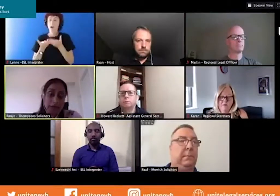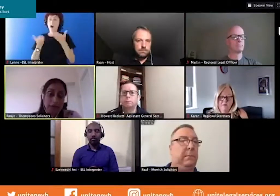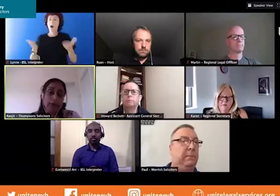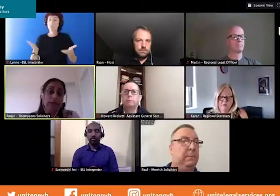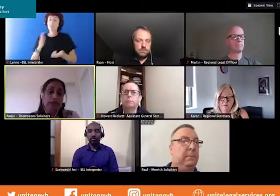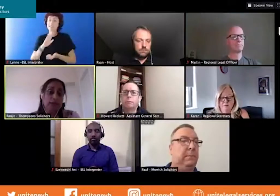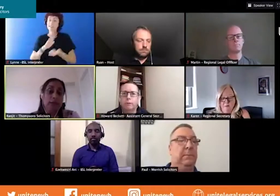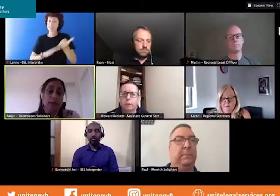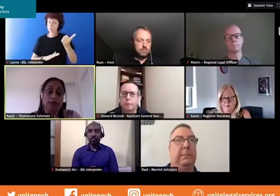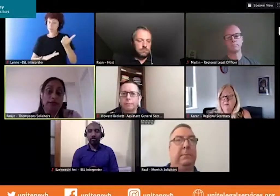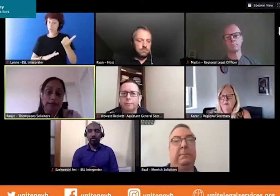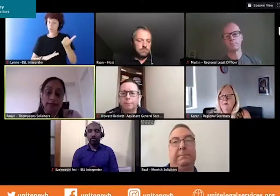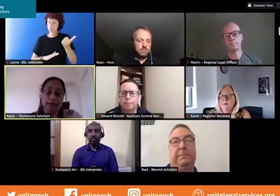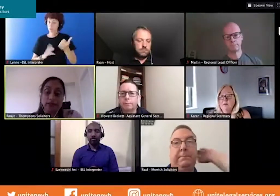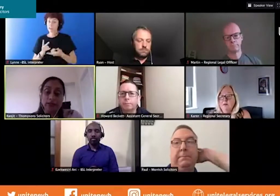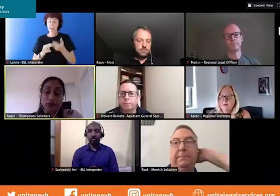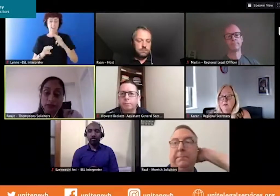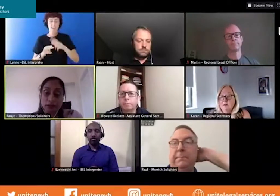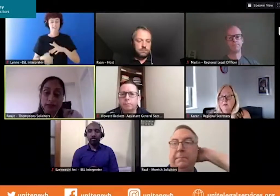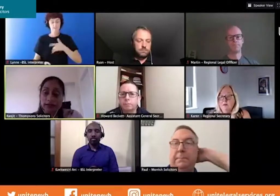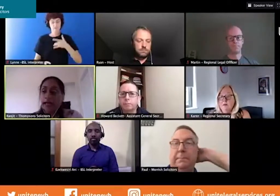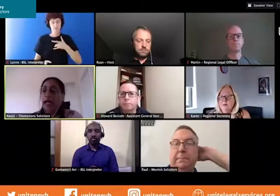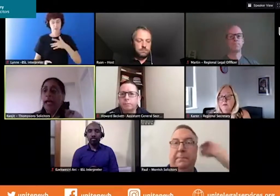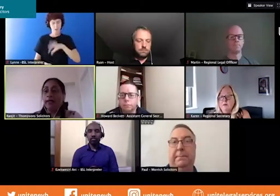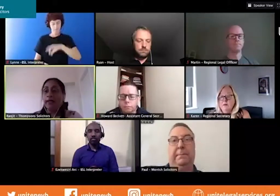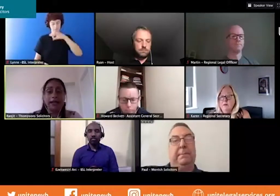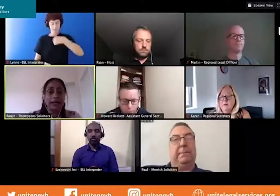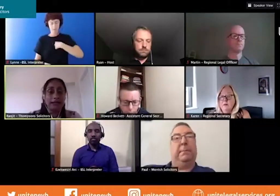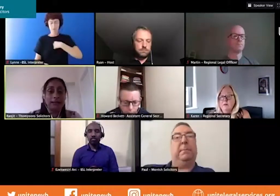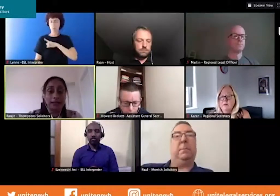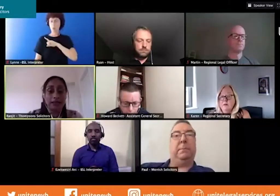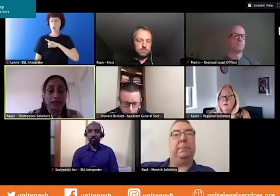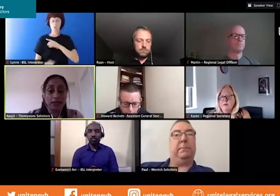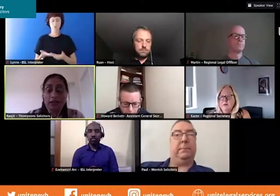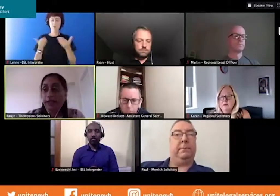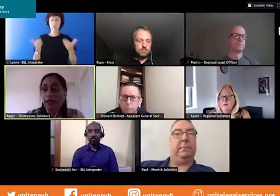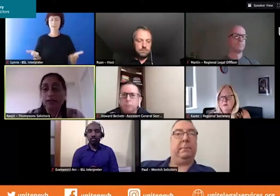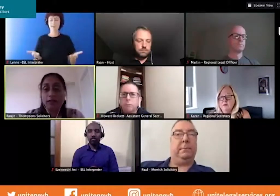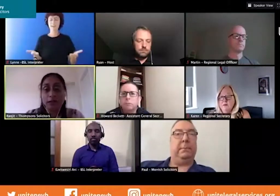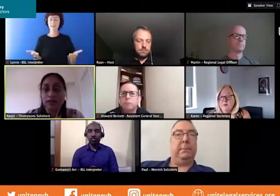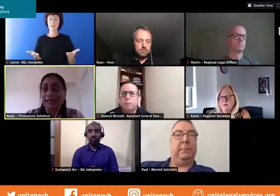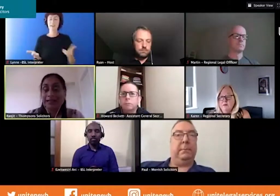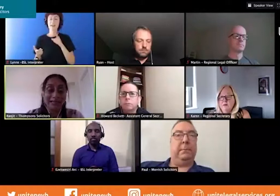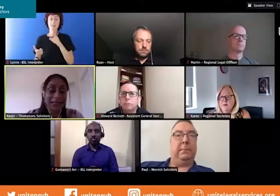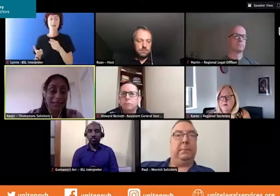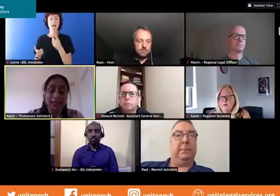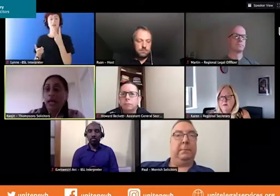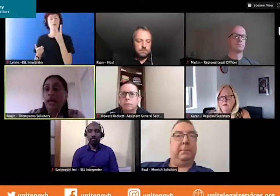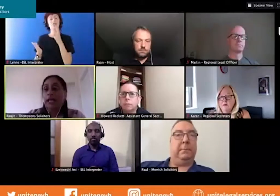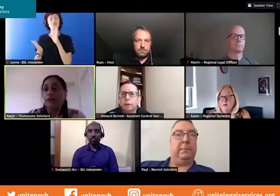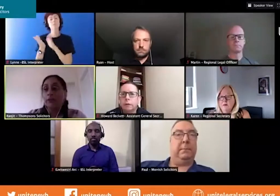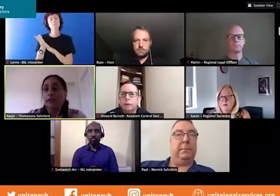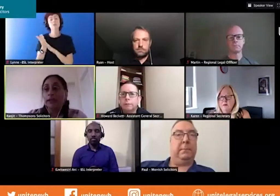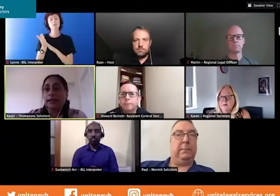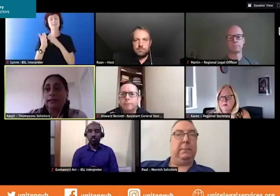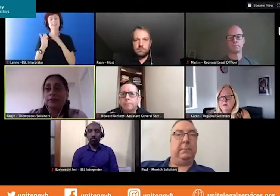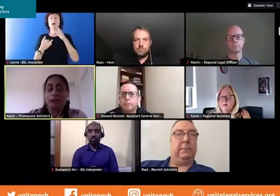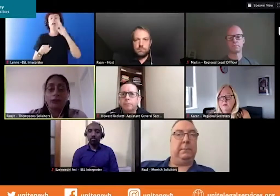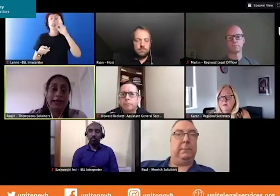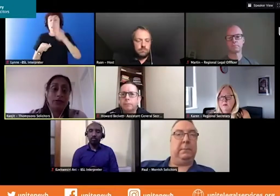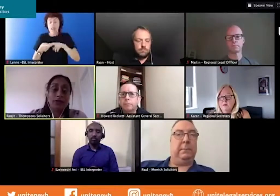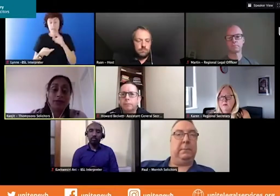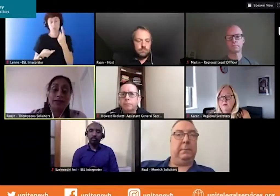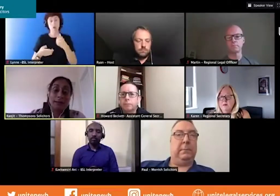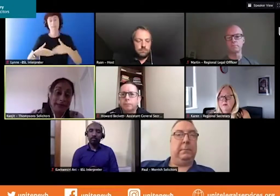that you could bring if you've been unfairly selected for redundancy, and that has a limitation date of 3 months less a day. If you're bringing a claim for